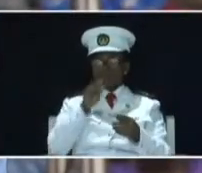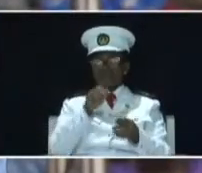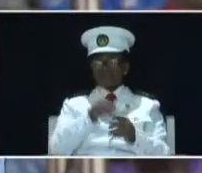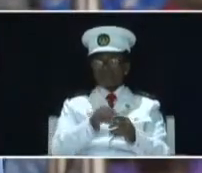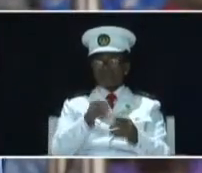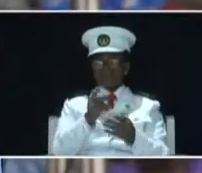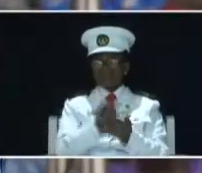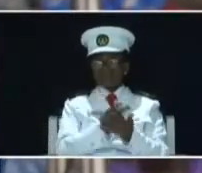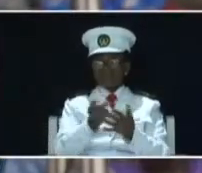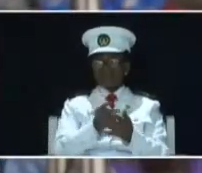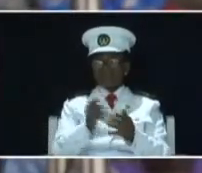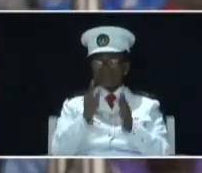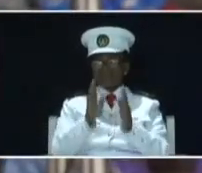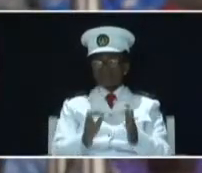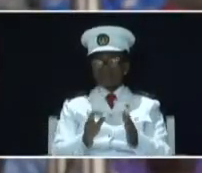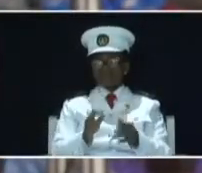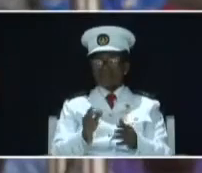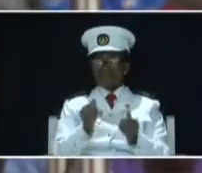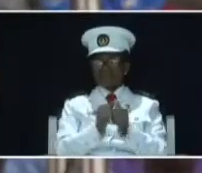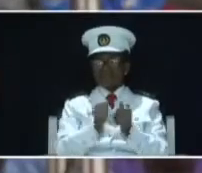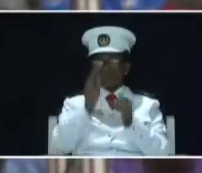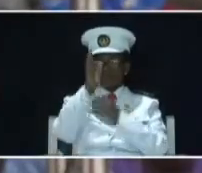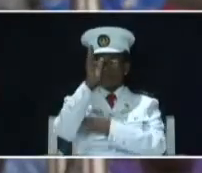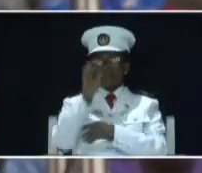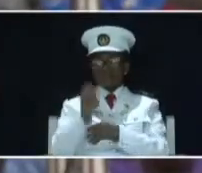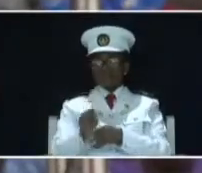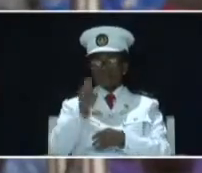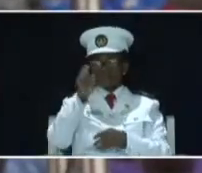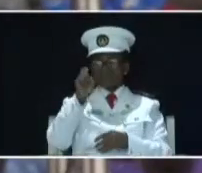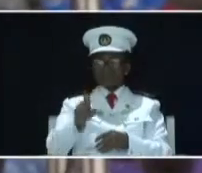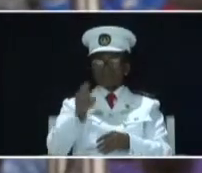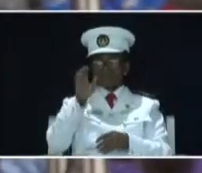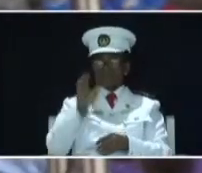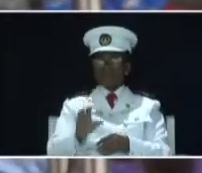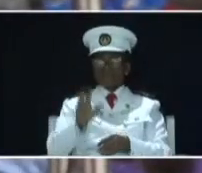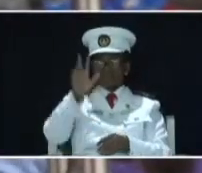Exodus chapter 3, from verse 7 to 12.